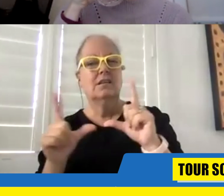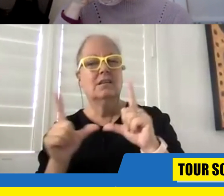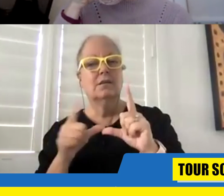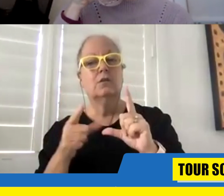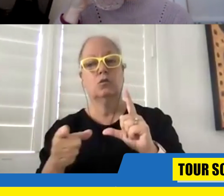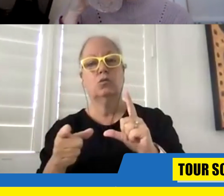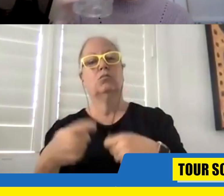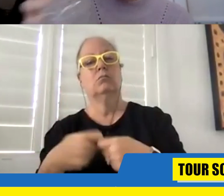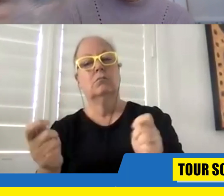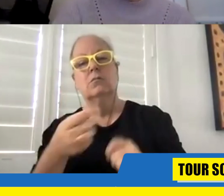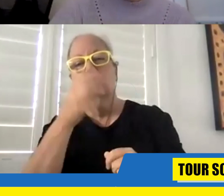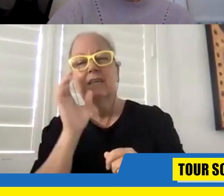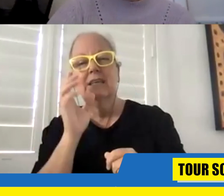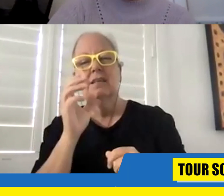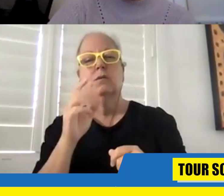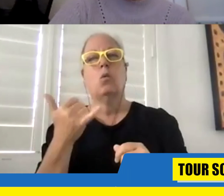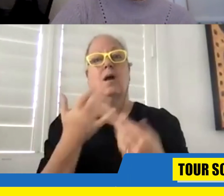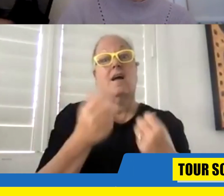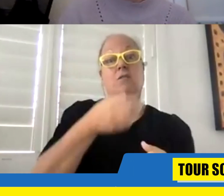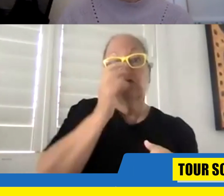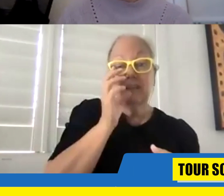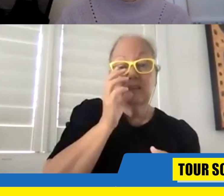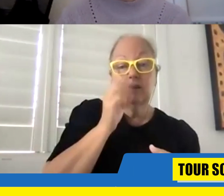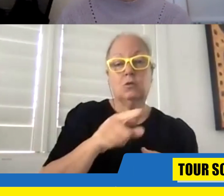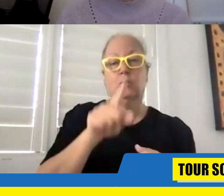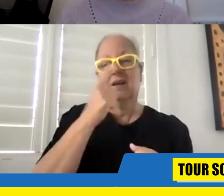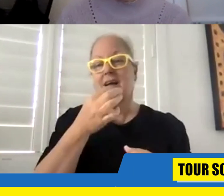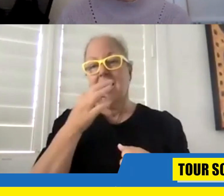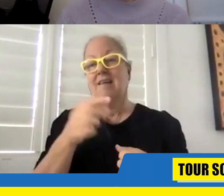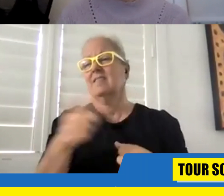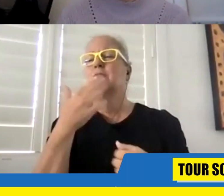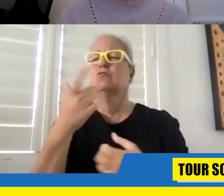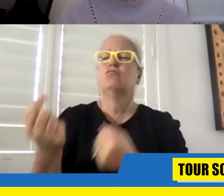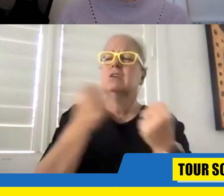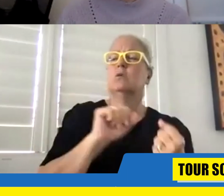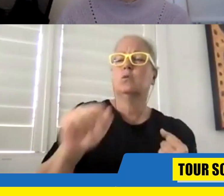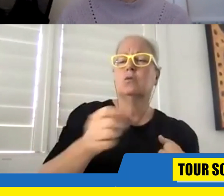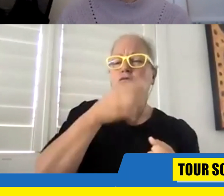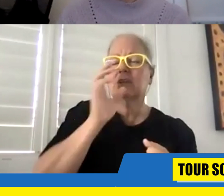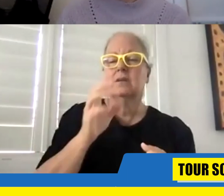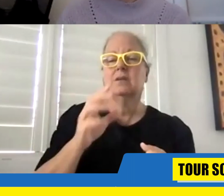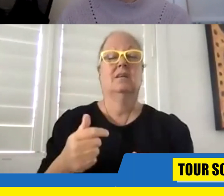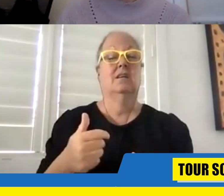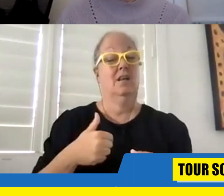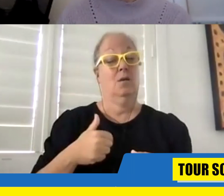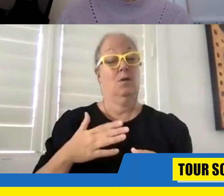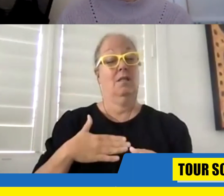thing to deal with as well, and then you can't really ask people to bring their own. I would like to see, we used to do that back in the days.